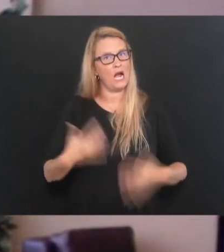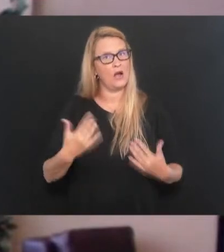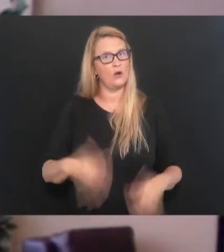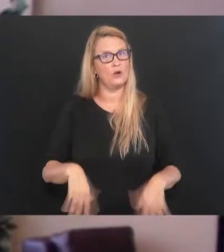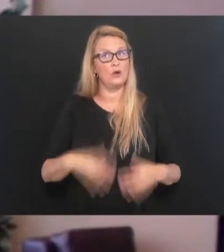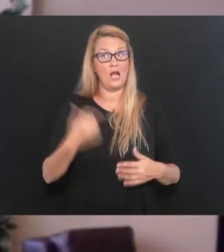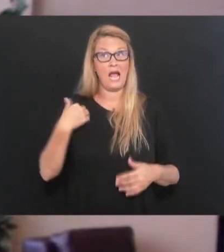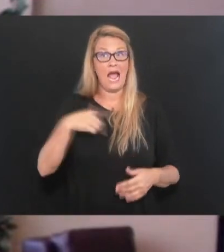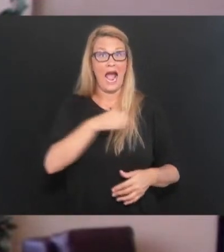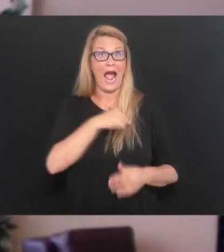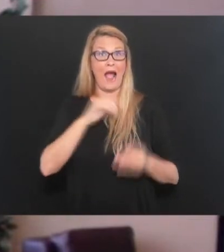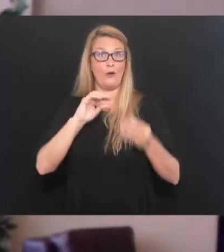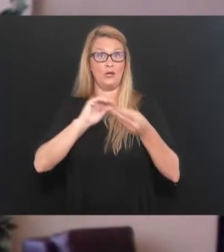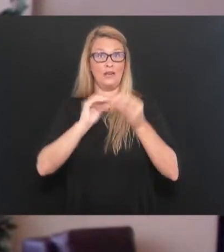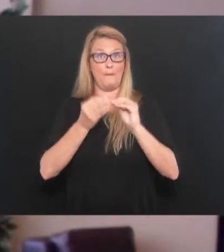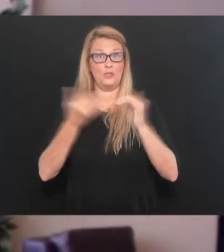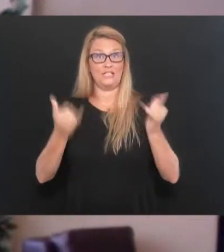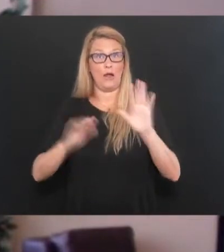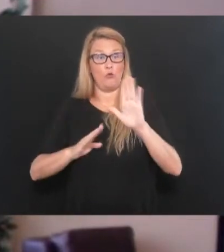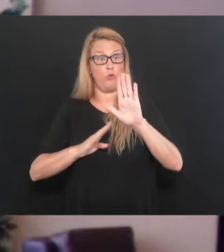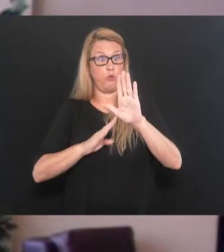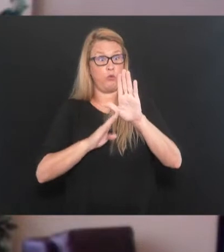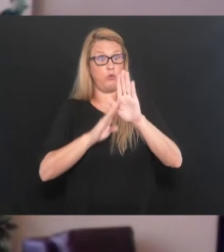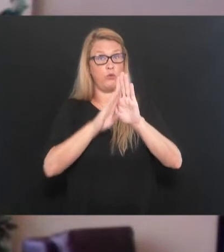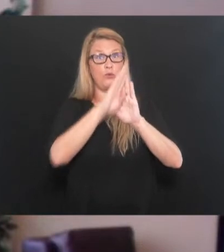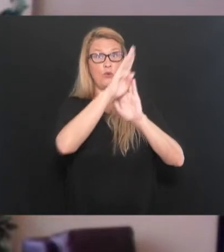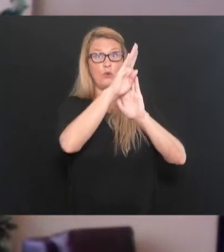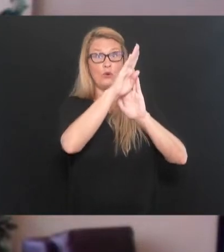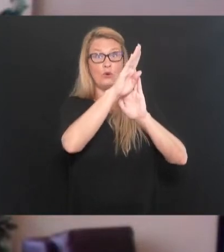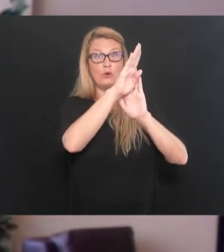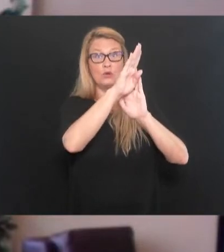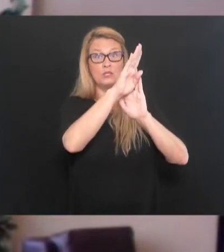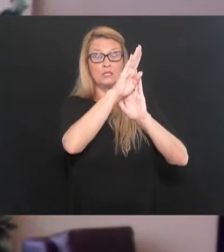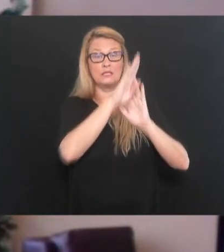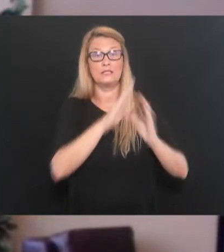going more rapidly up. So the reason why we're making such an